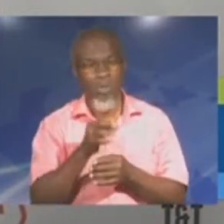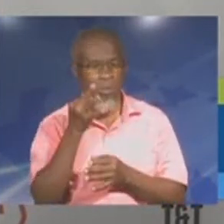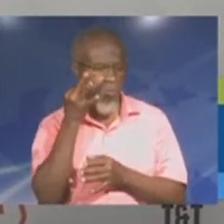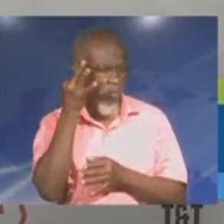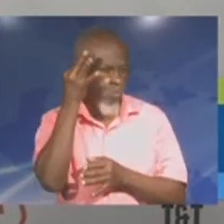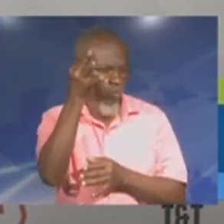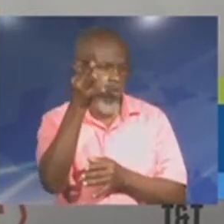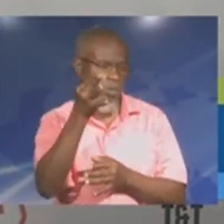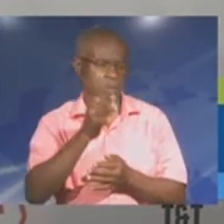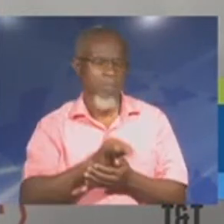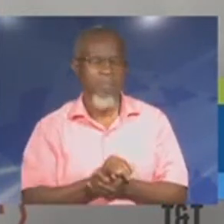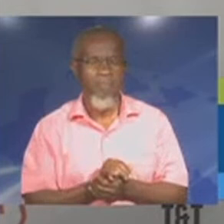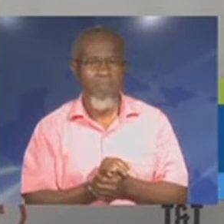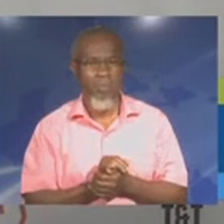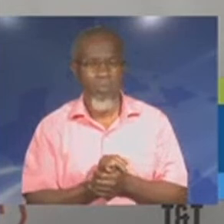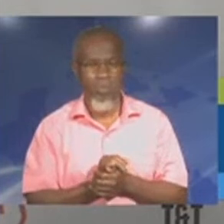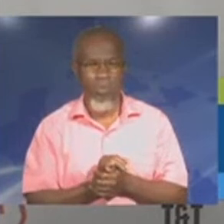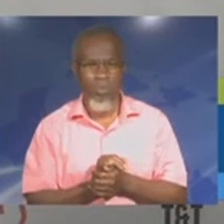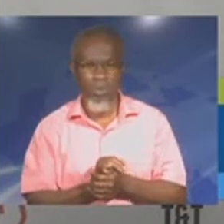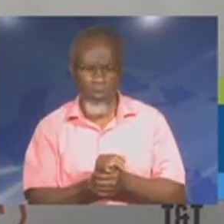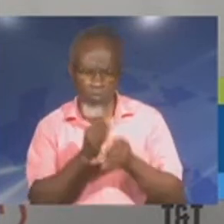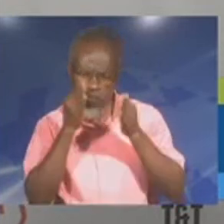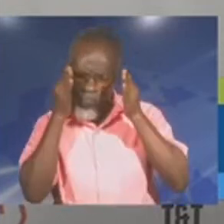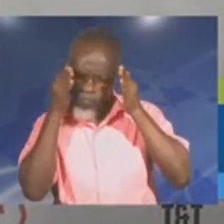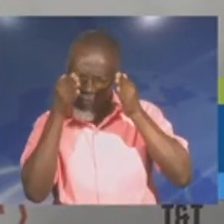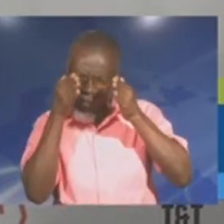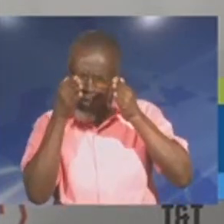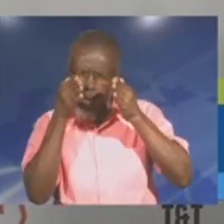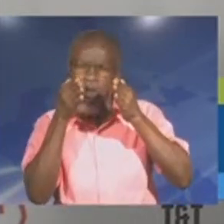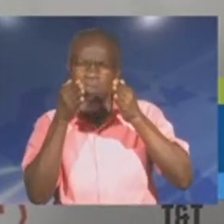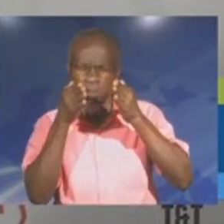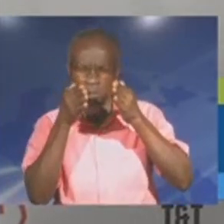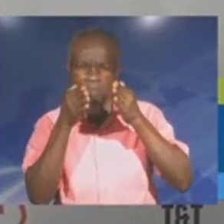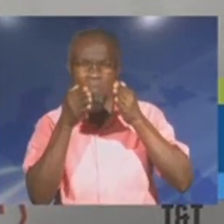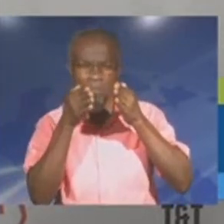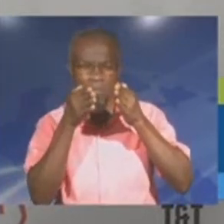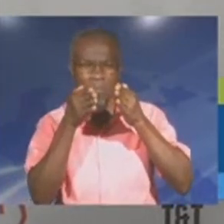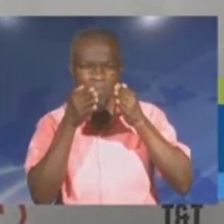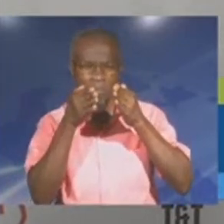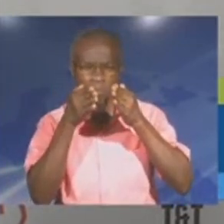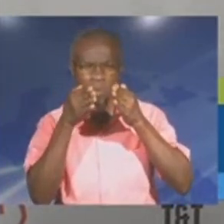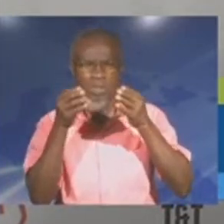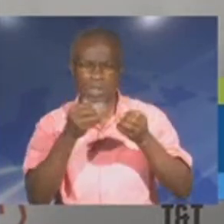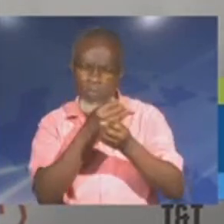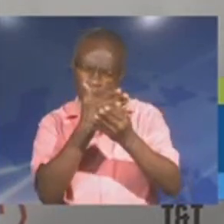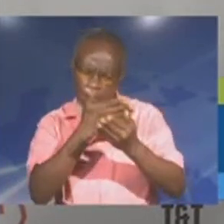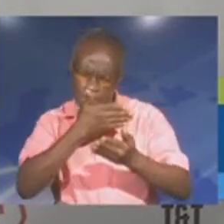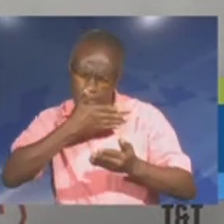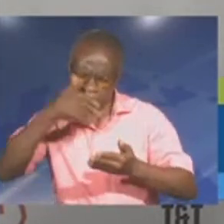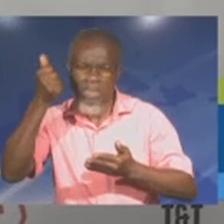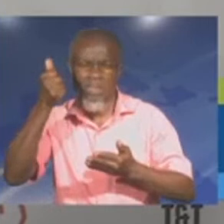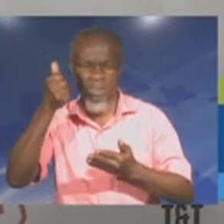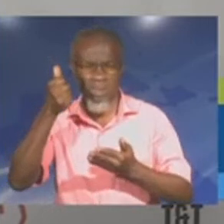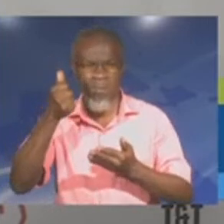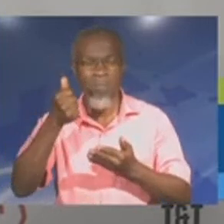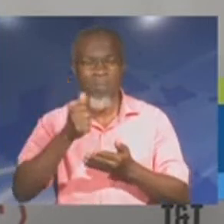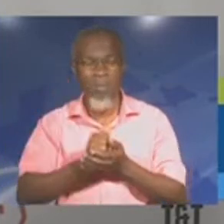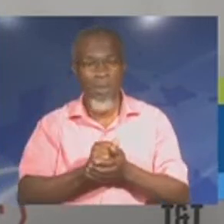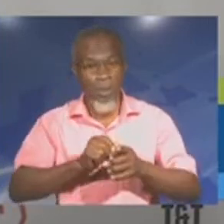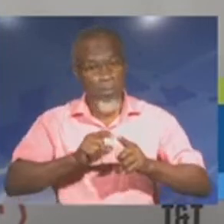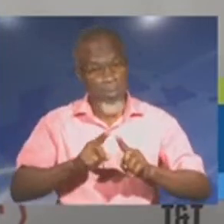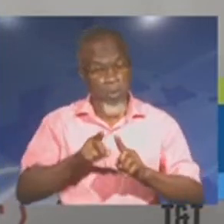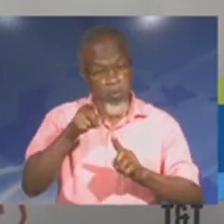future. Commitment, dedication, and willingness cannot be bought. However, by investing